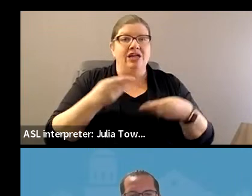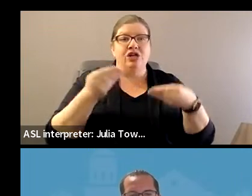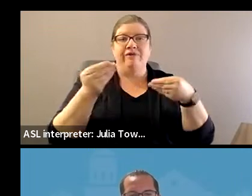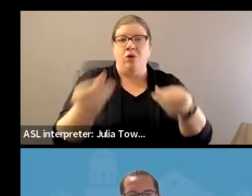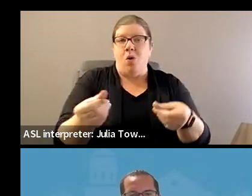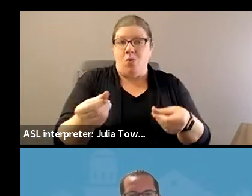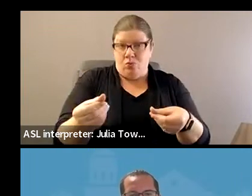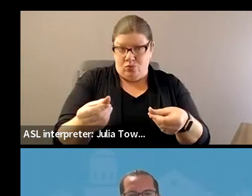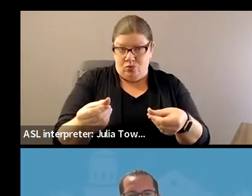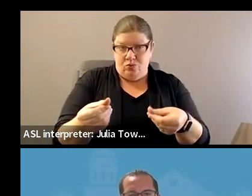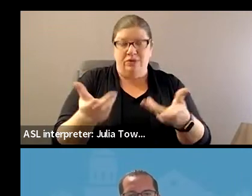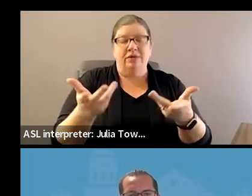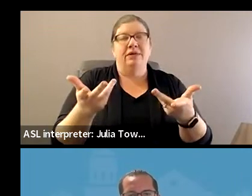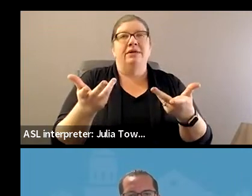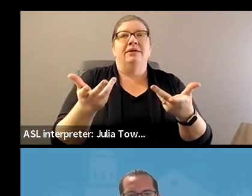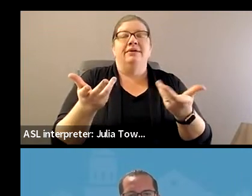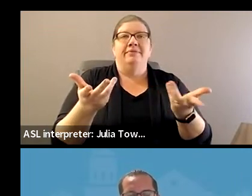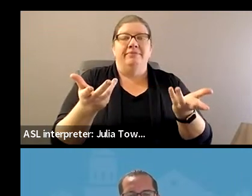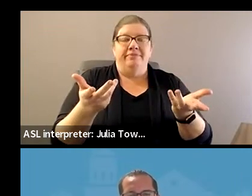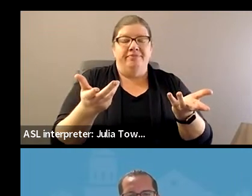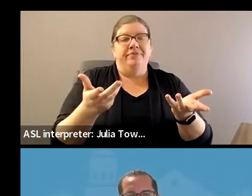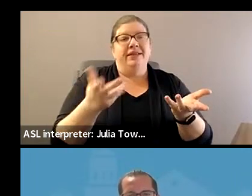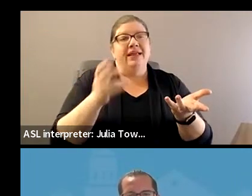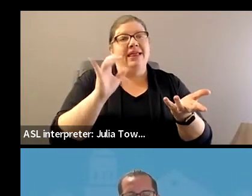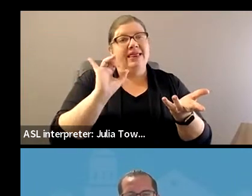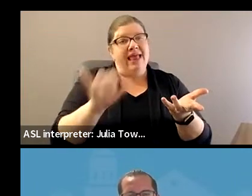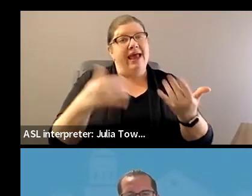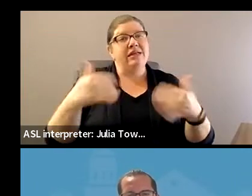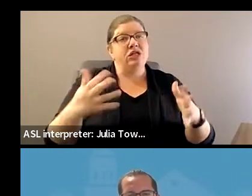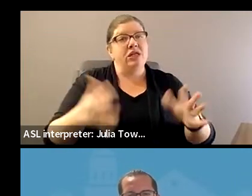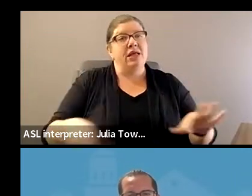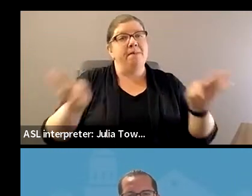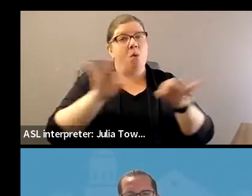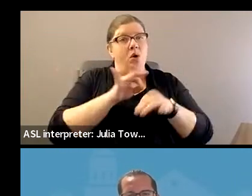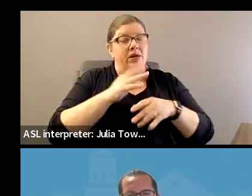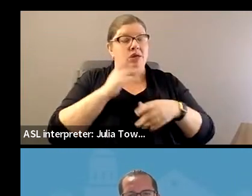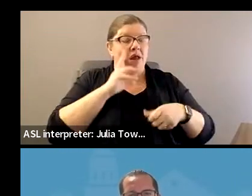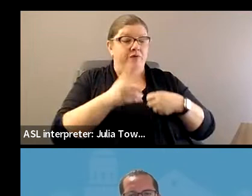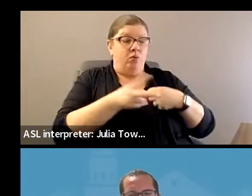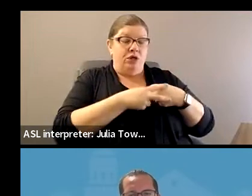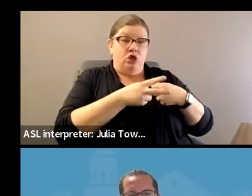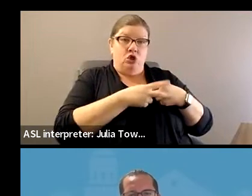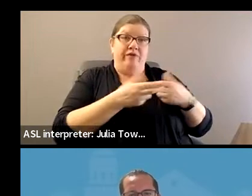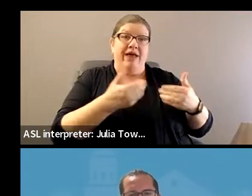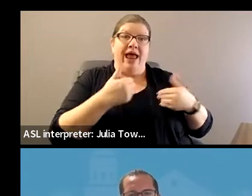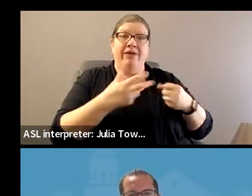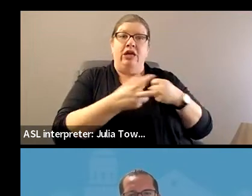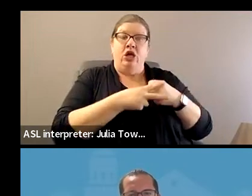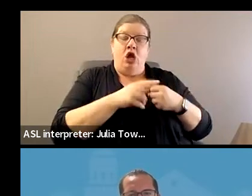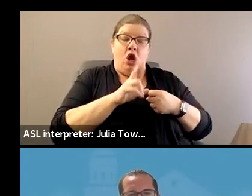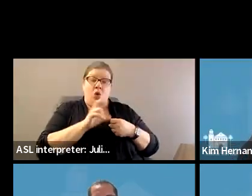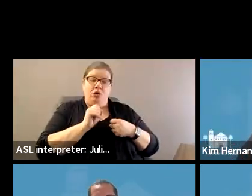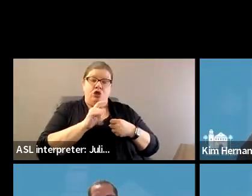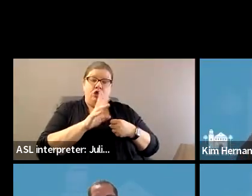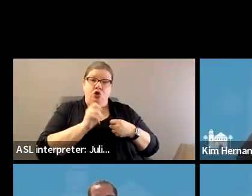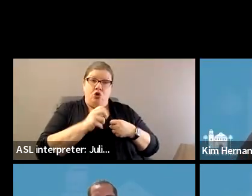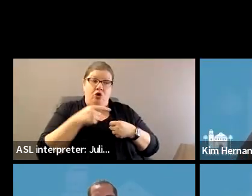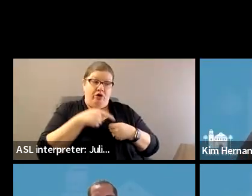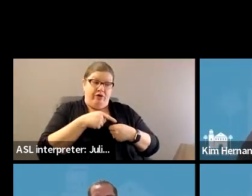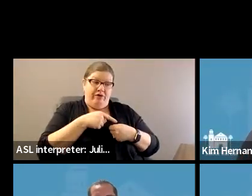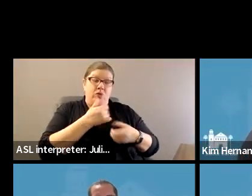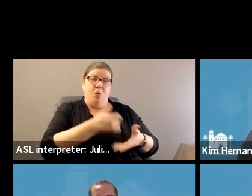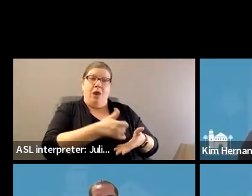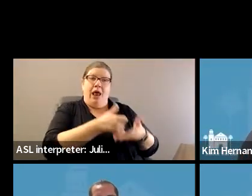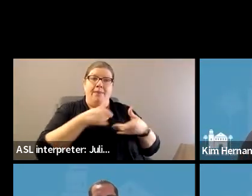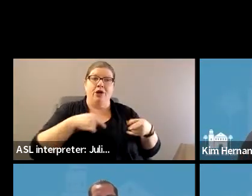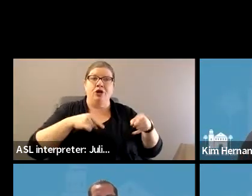Mm-hmm. And this is the importance of reserves, of having reserves, so that these reserves carry us